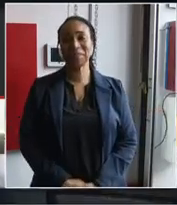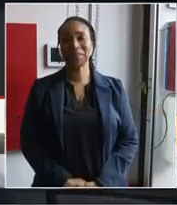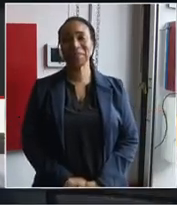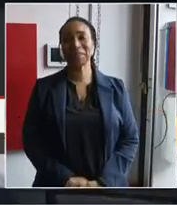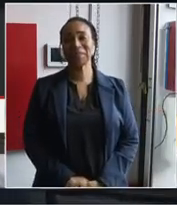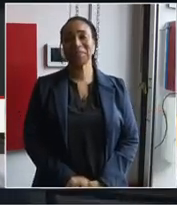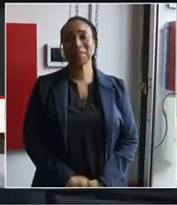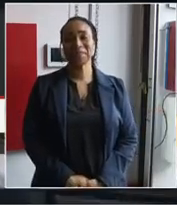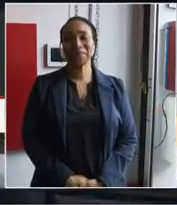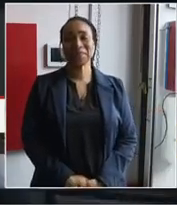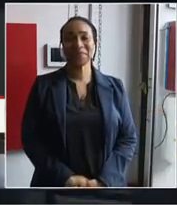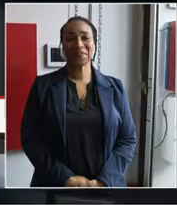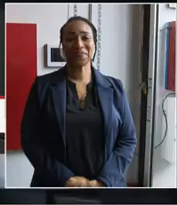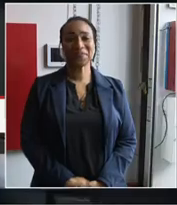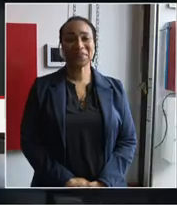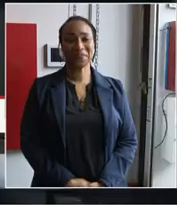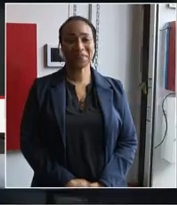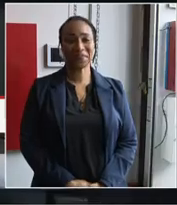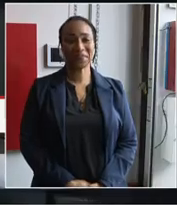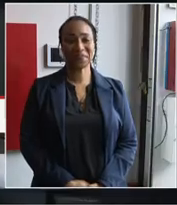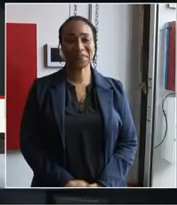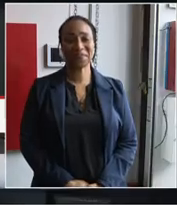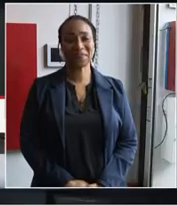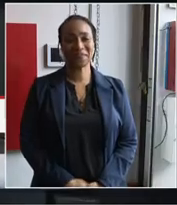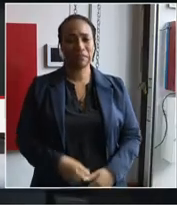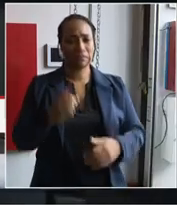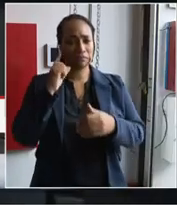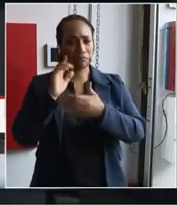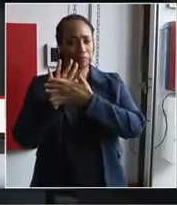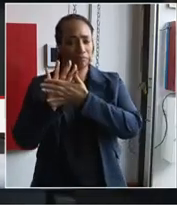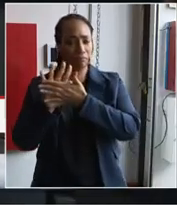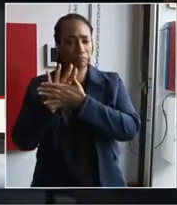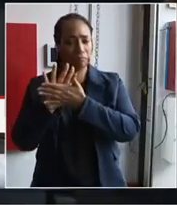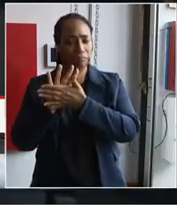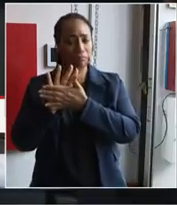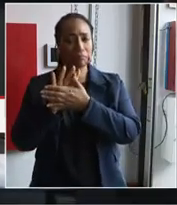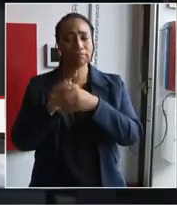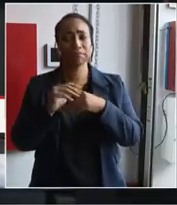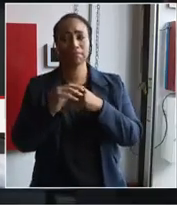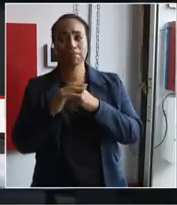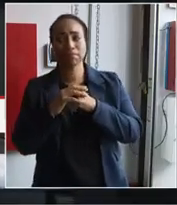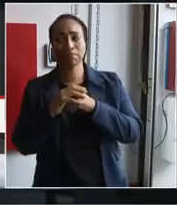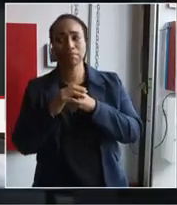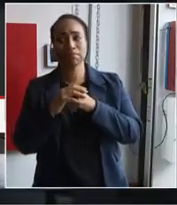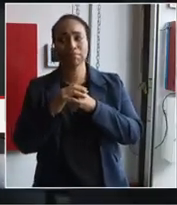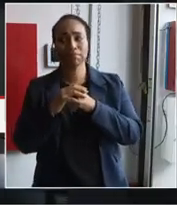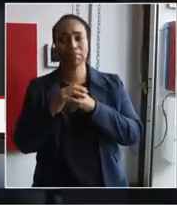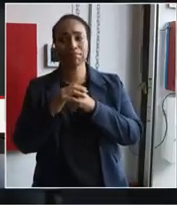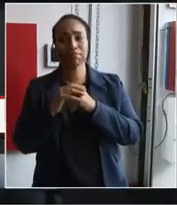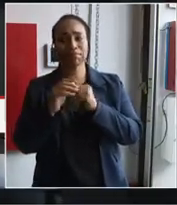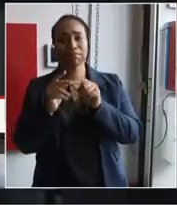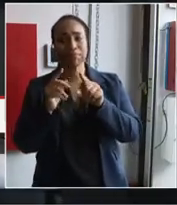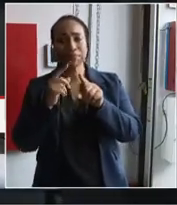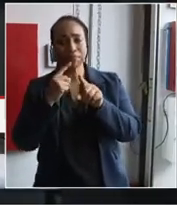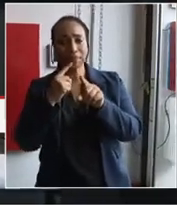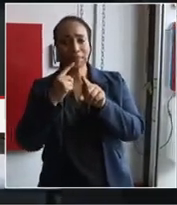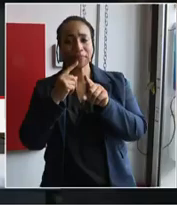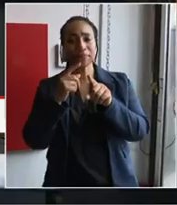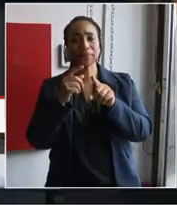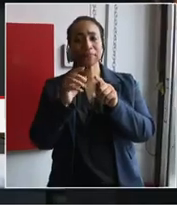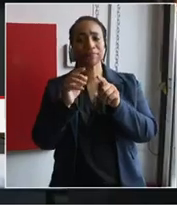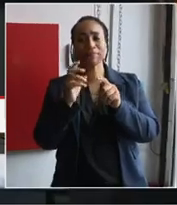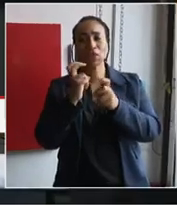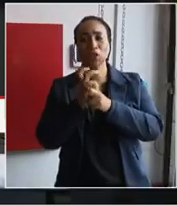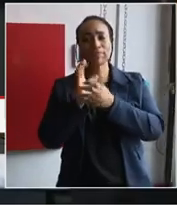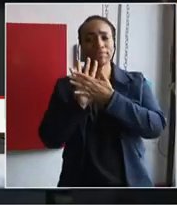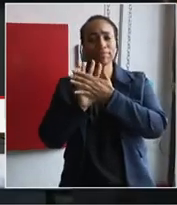Oh gosh, I think that's hard to say, but I love the interactive exhibit. So I think it will appeal to young people.